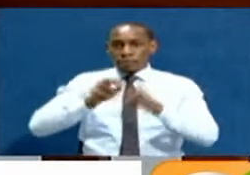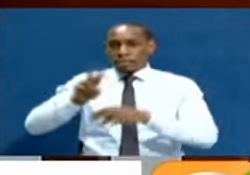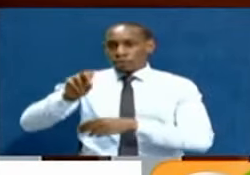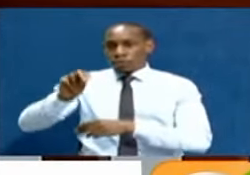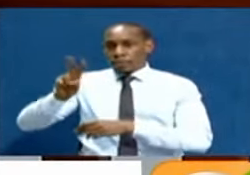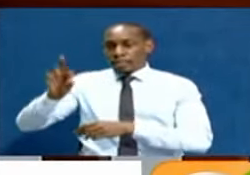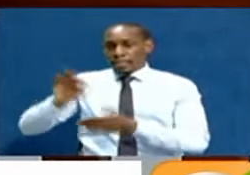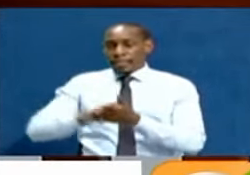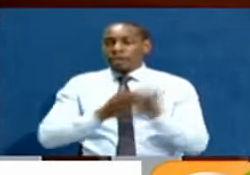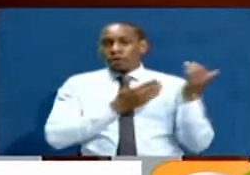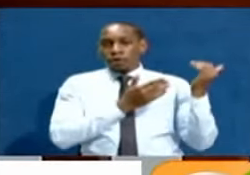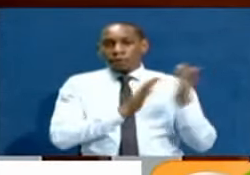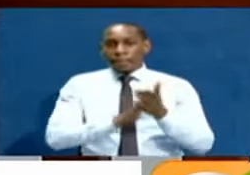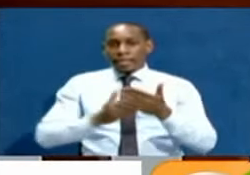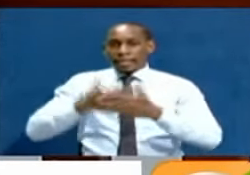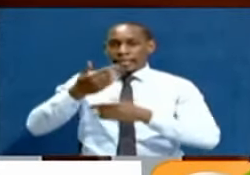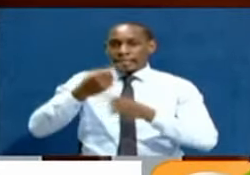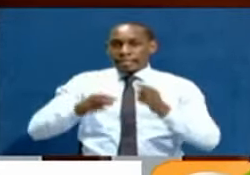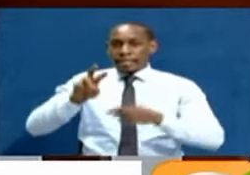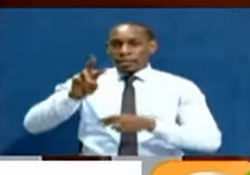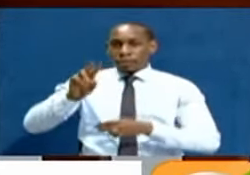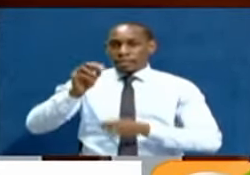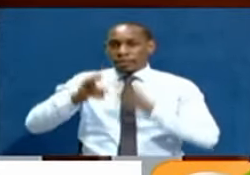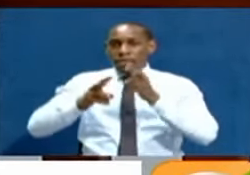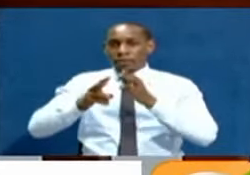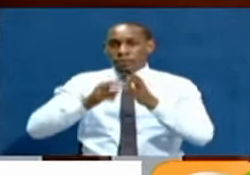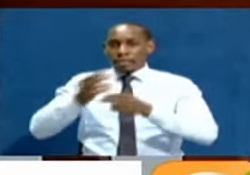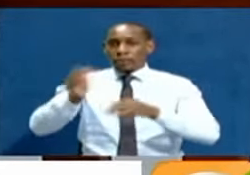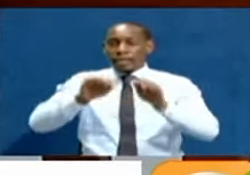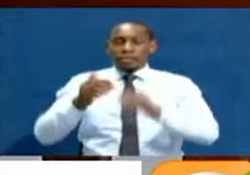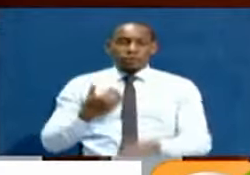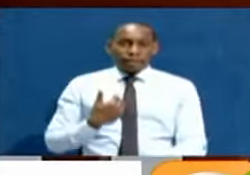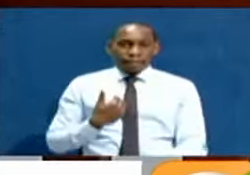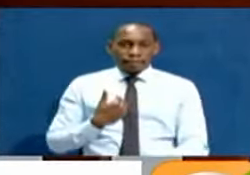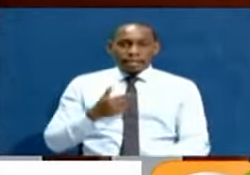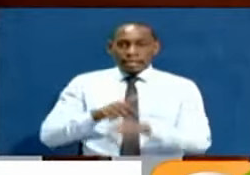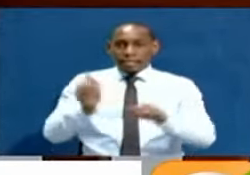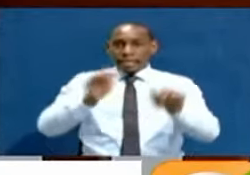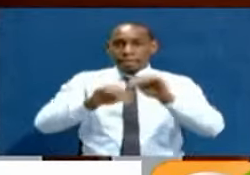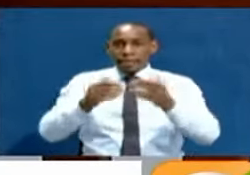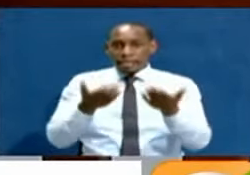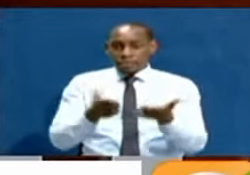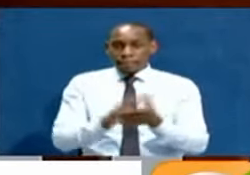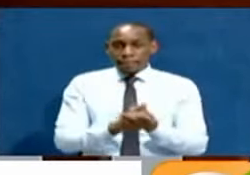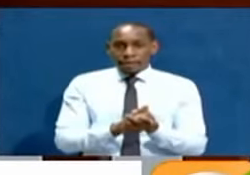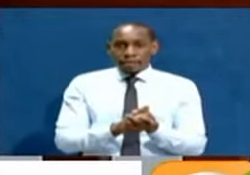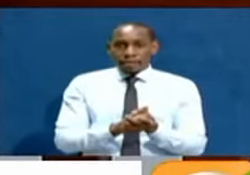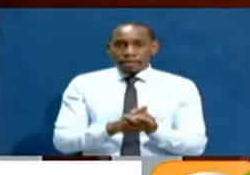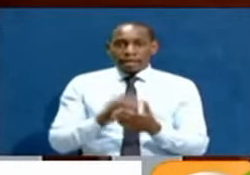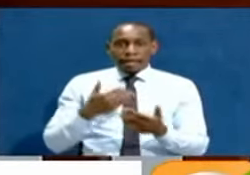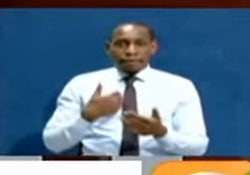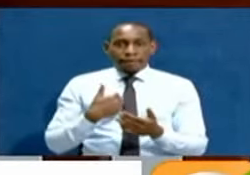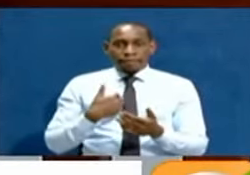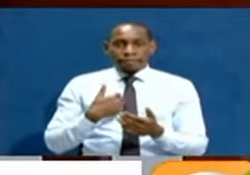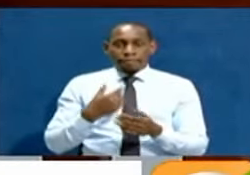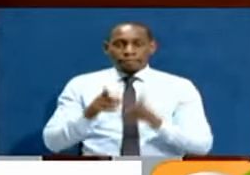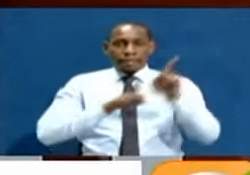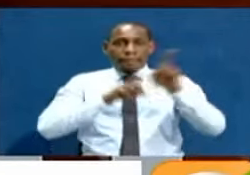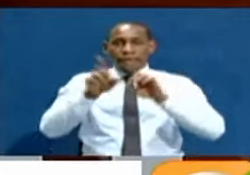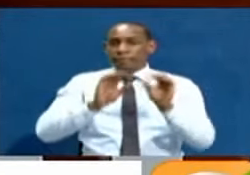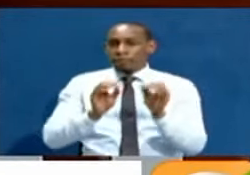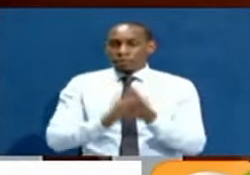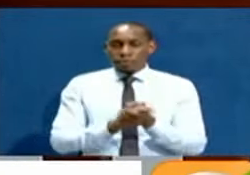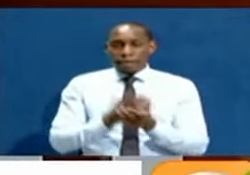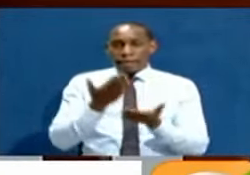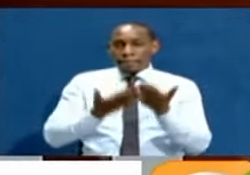course, next year, unfortunately, is our election year. Yeah. And during our election year, we tend to have less traffic. Right. So probably